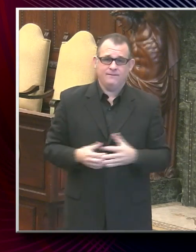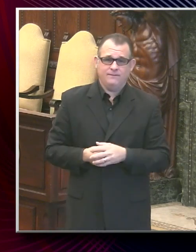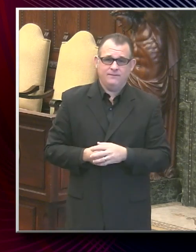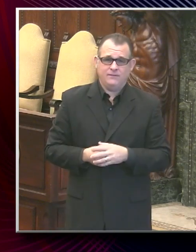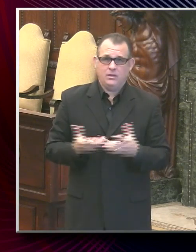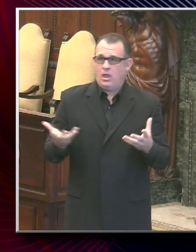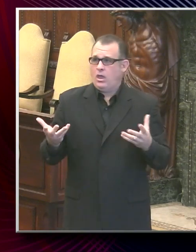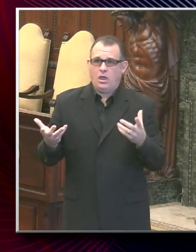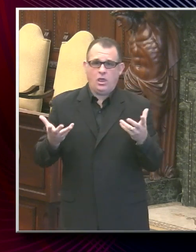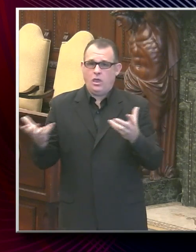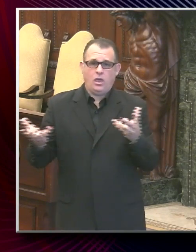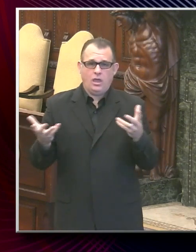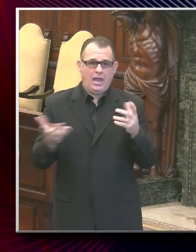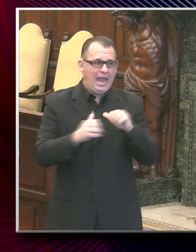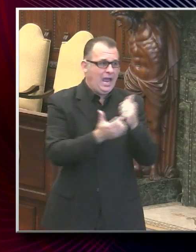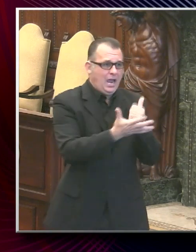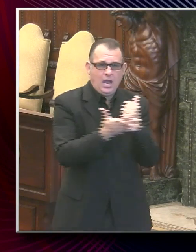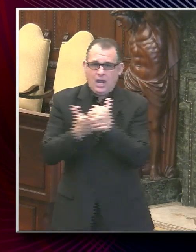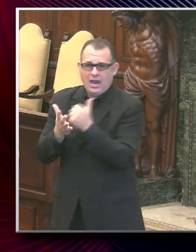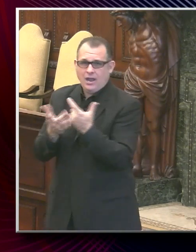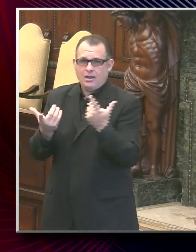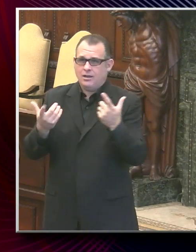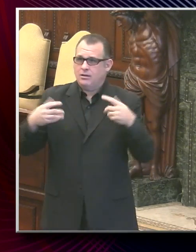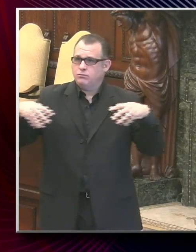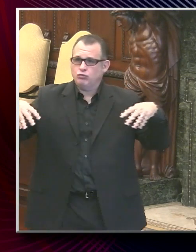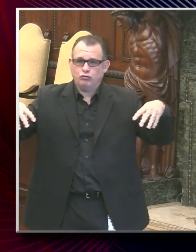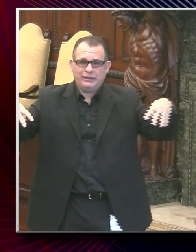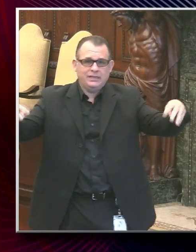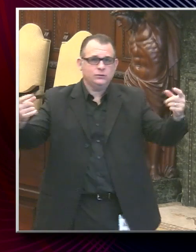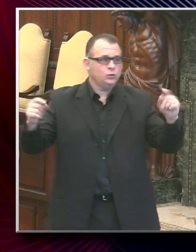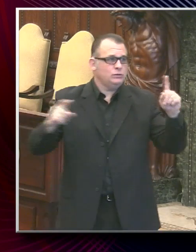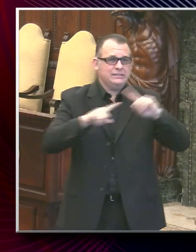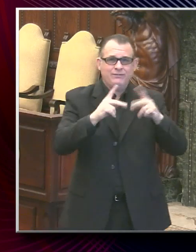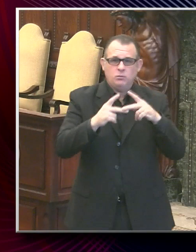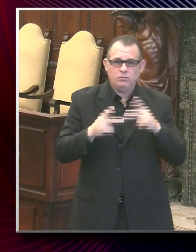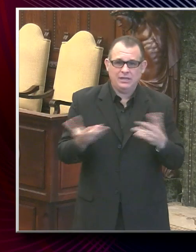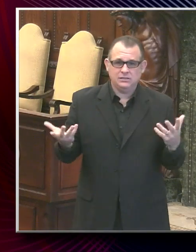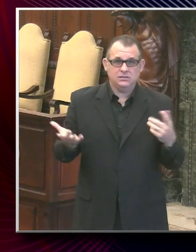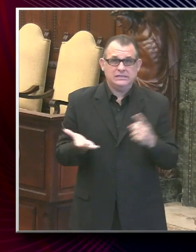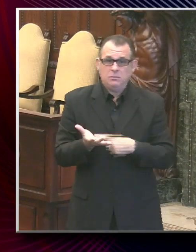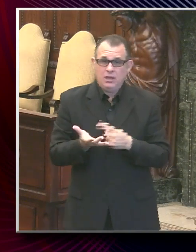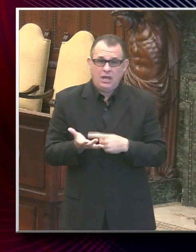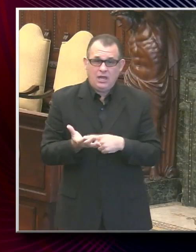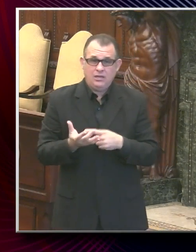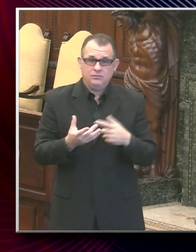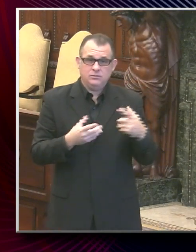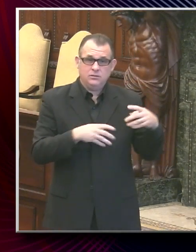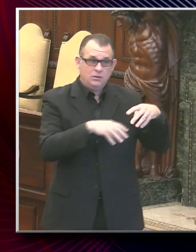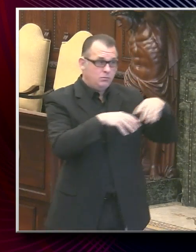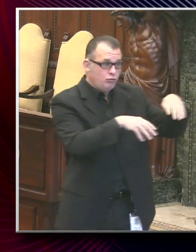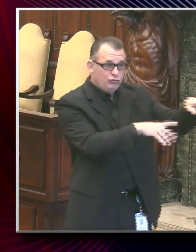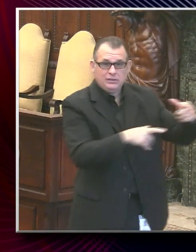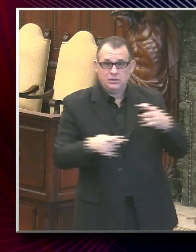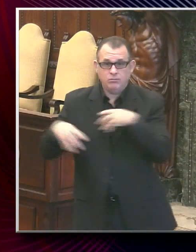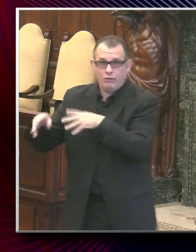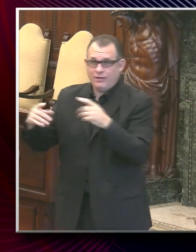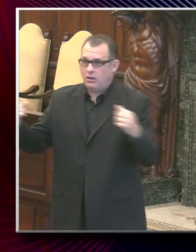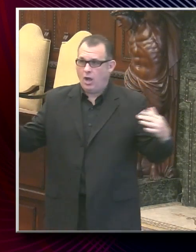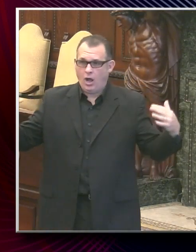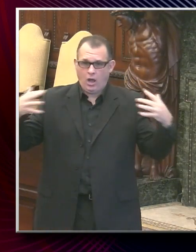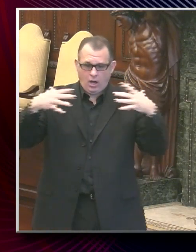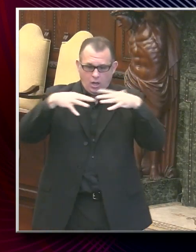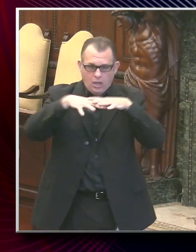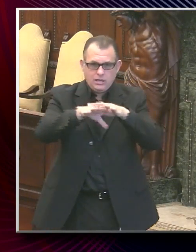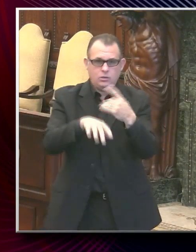of them if they're moving in different directions. Sometimes those groups would catch up together, and it would become a 1,000-person march,